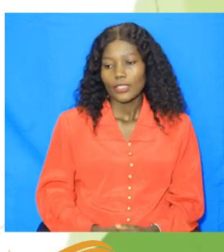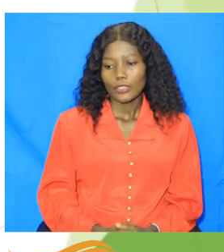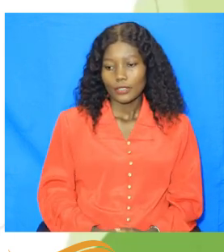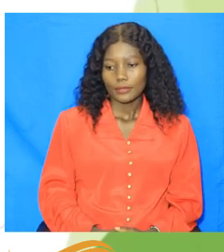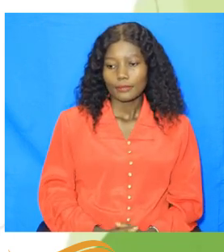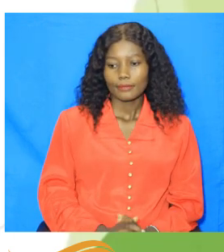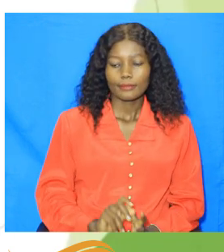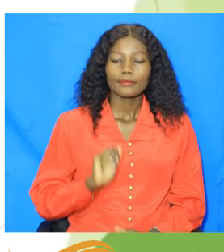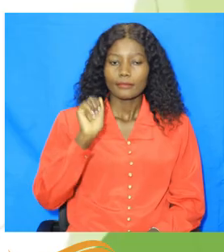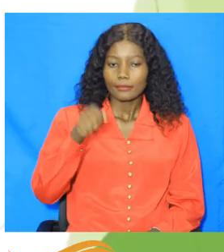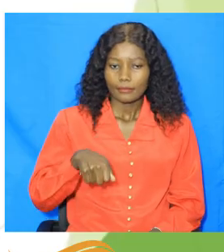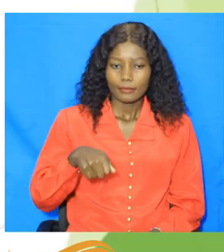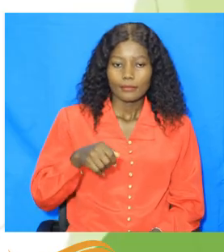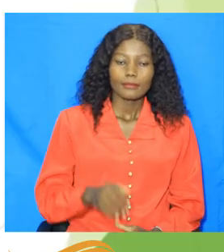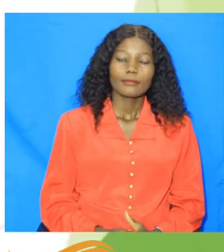Yes, I can take that.